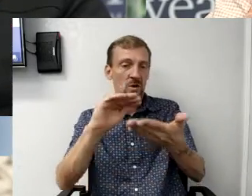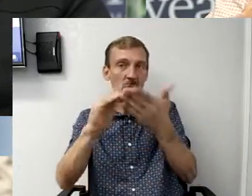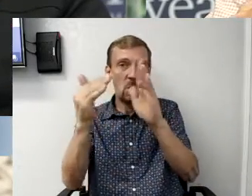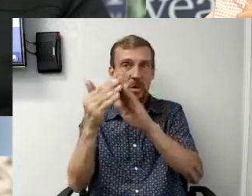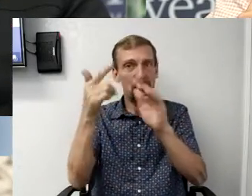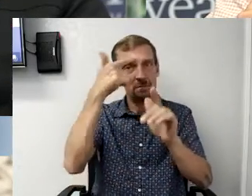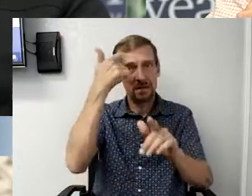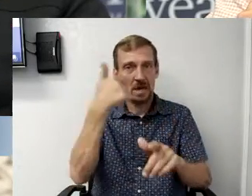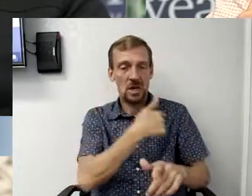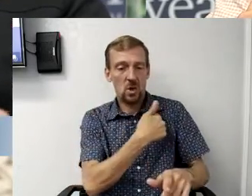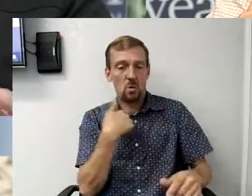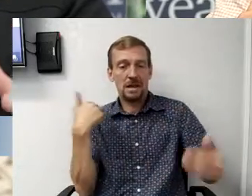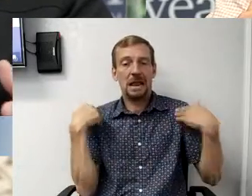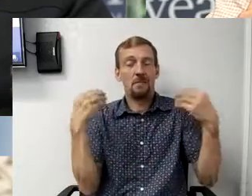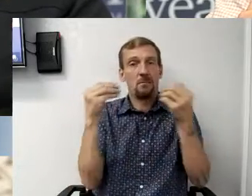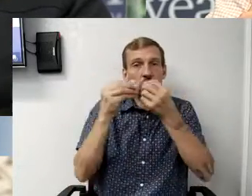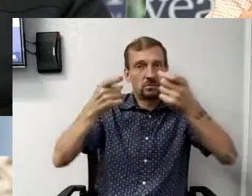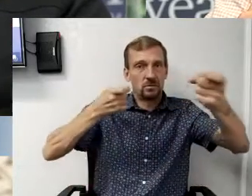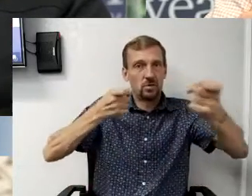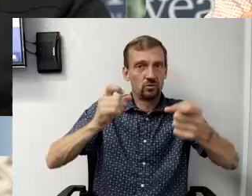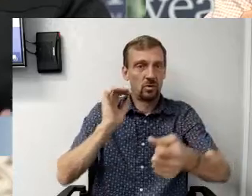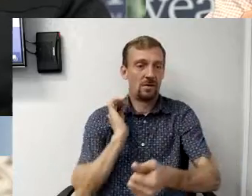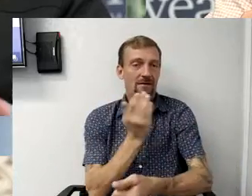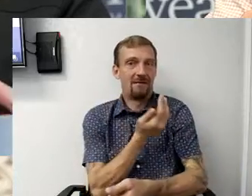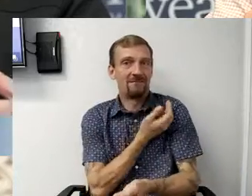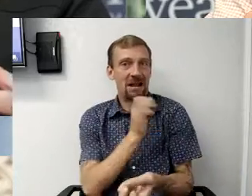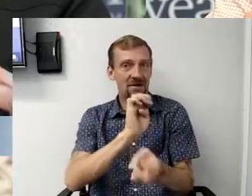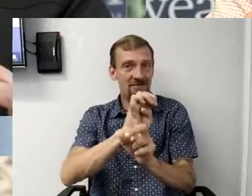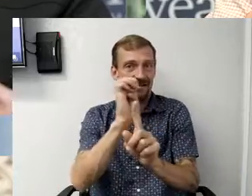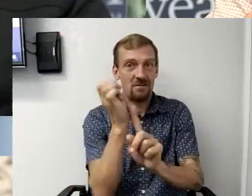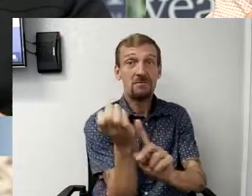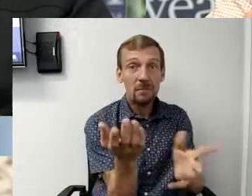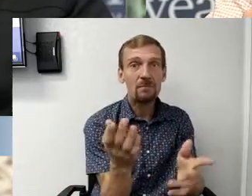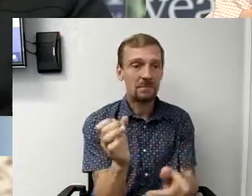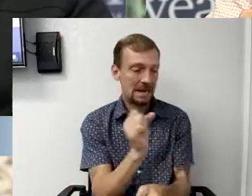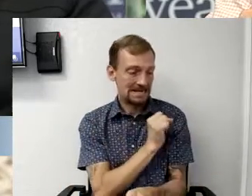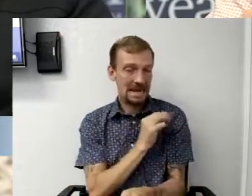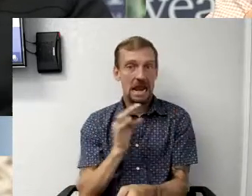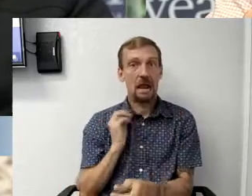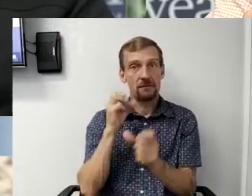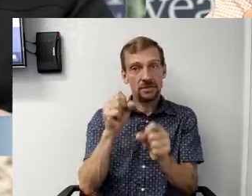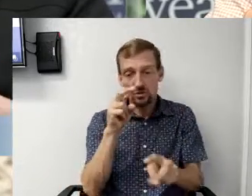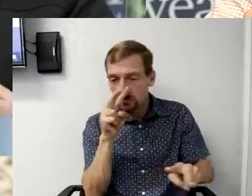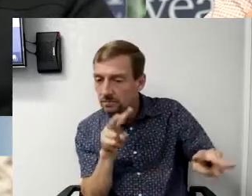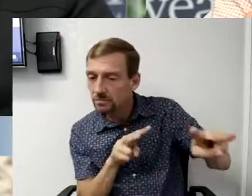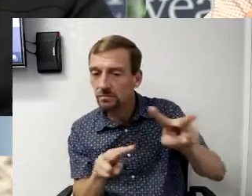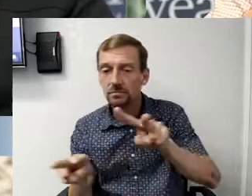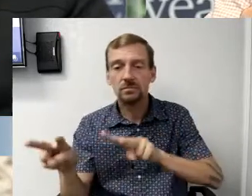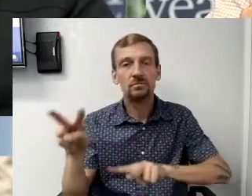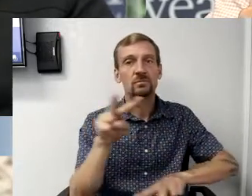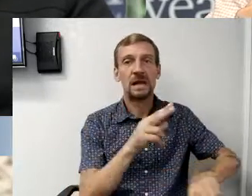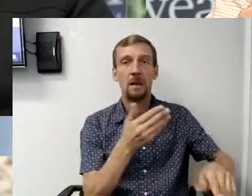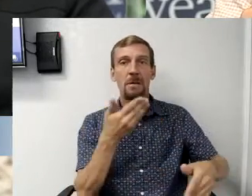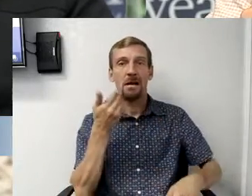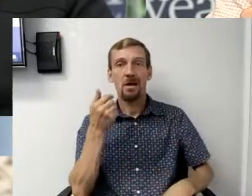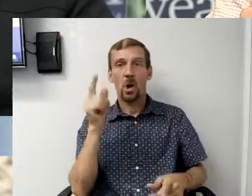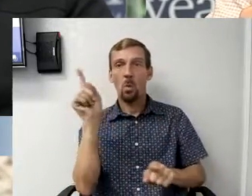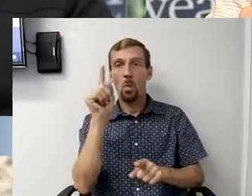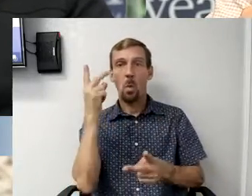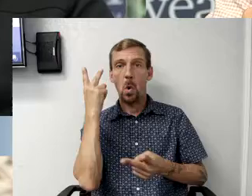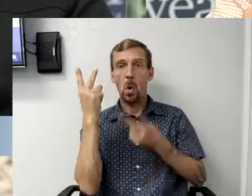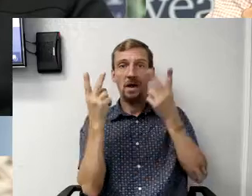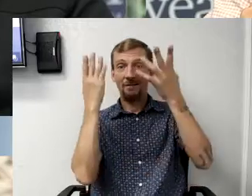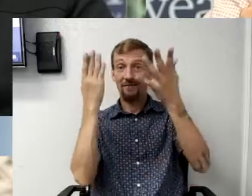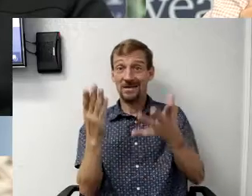the environment. And we have our staff are able to monitor it closer and monitor where visitors are. Because one